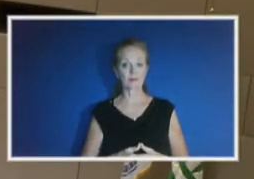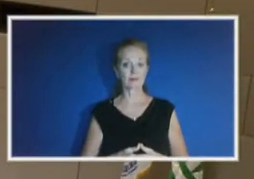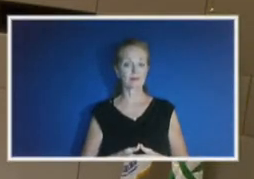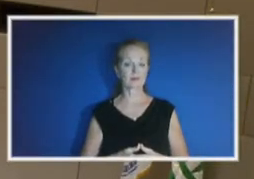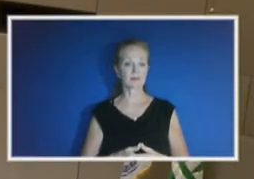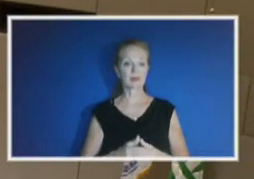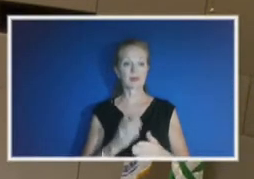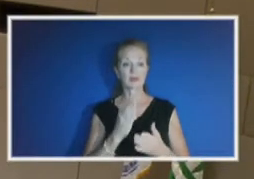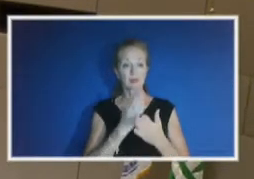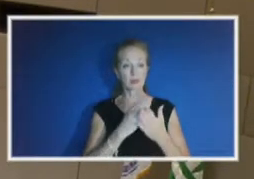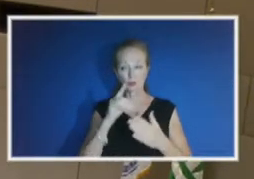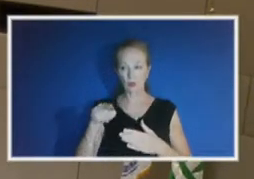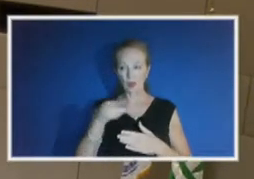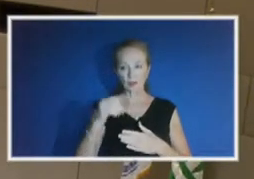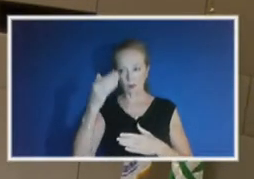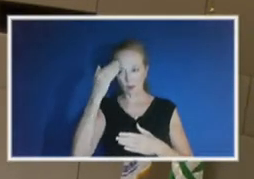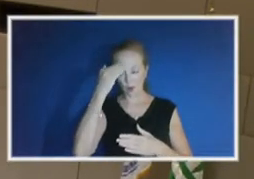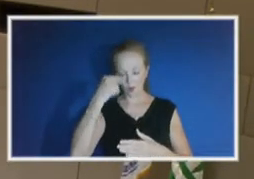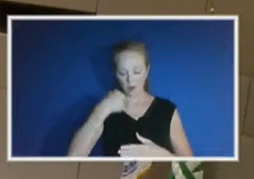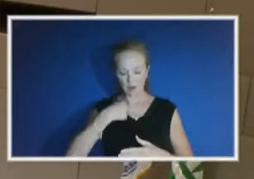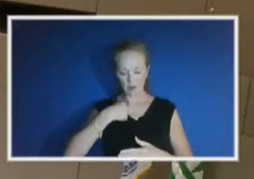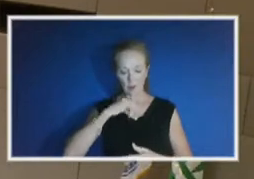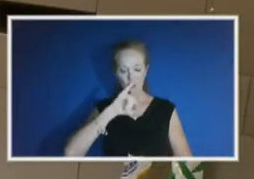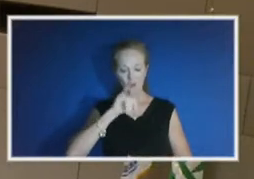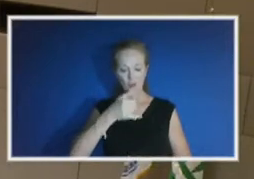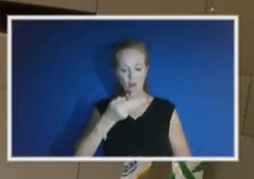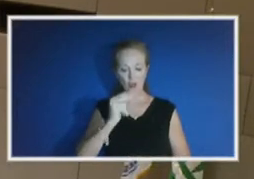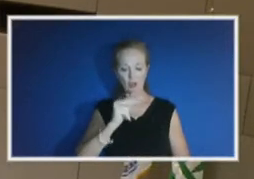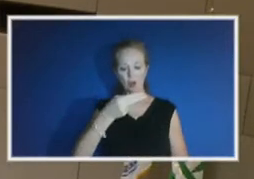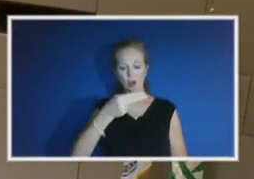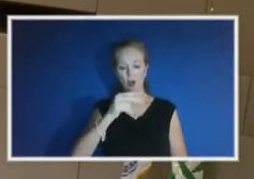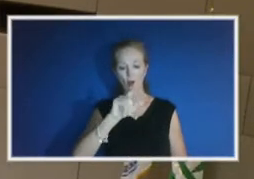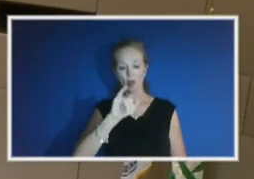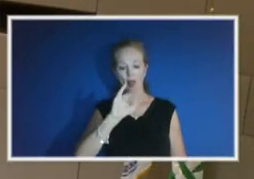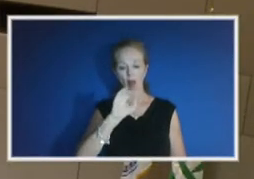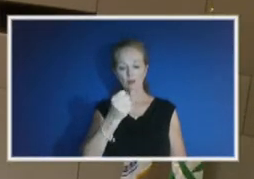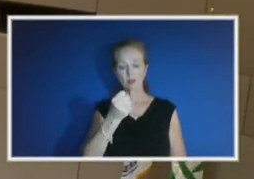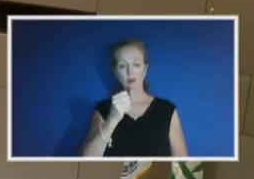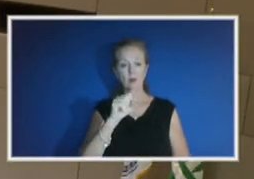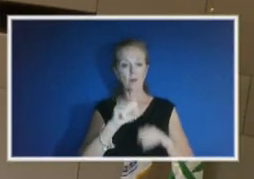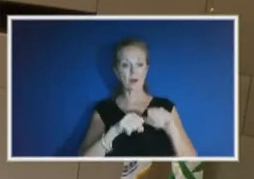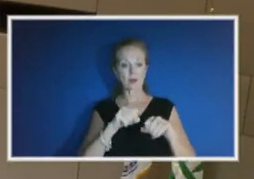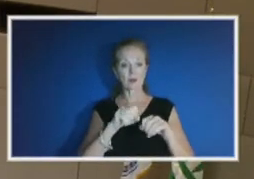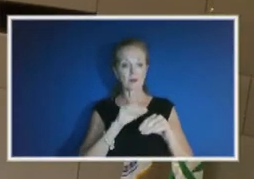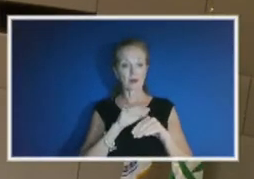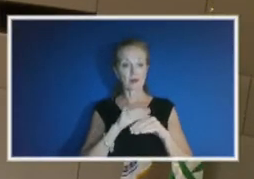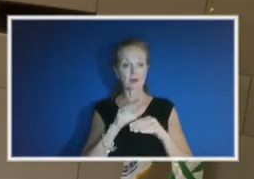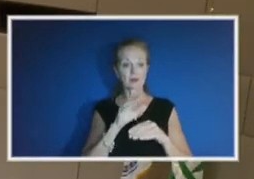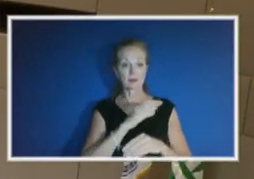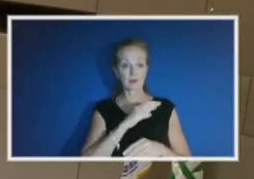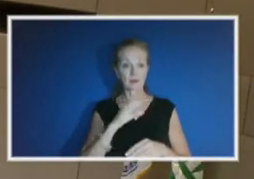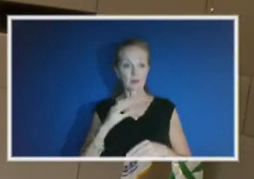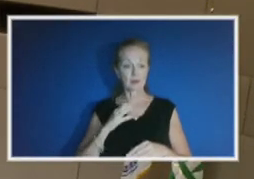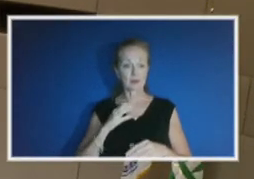John Holmes. One of the biggest things is with the Bicycle Advisory Committee, I really want to try and make sure that we are pushing for a fast and